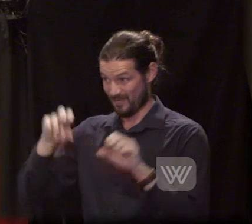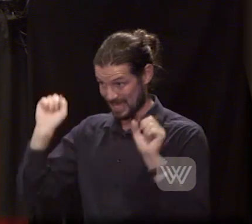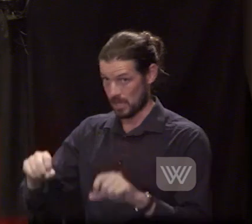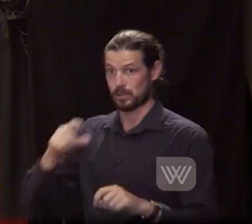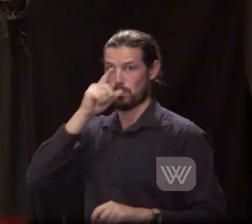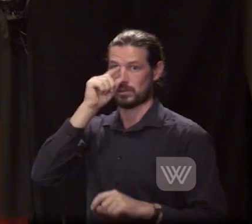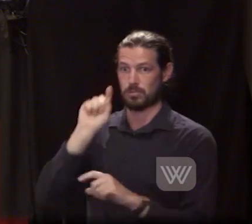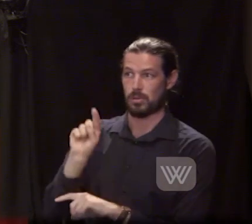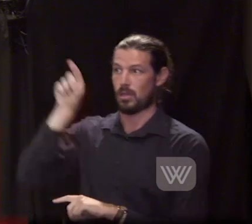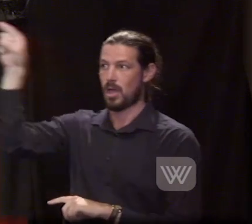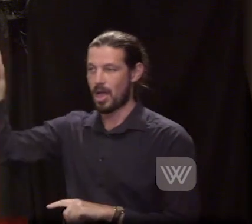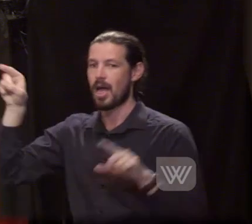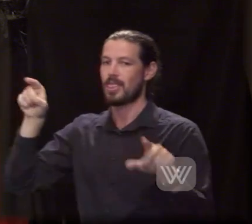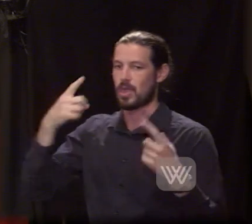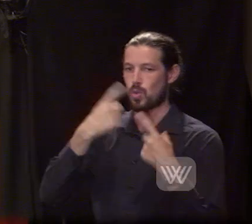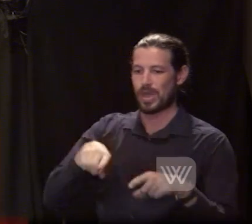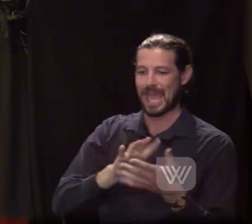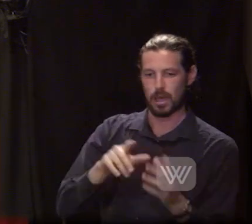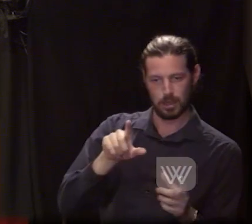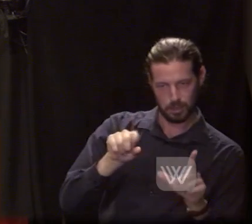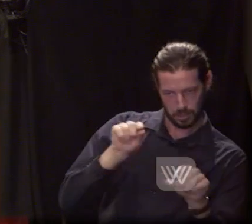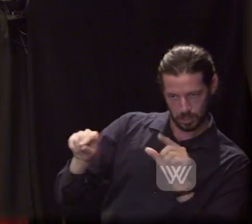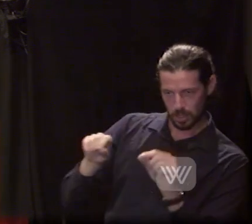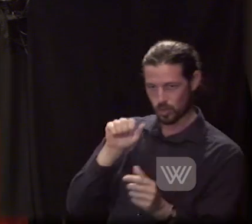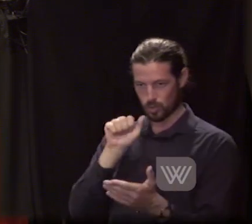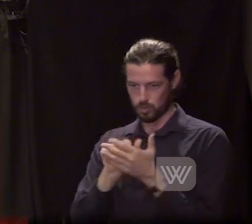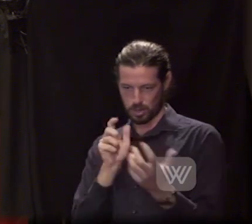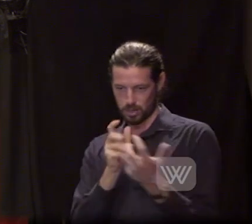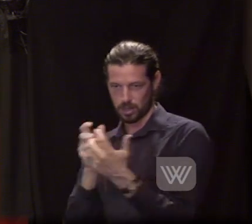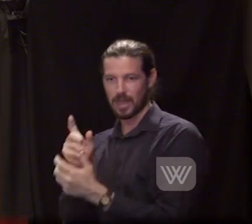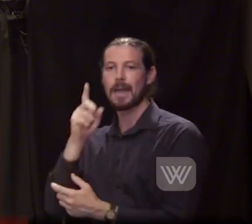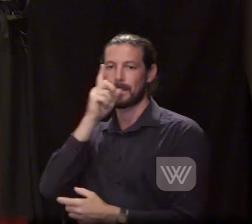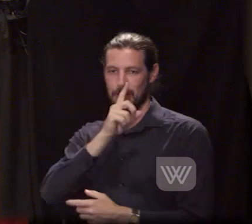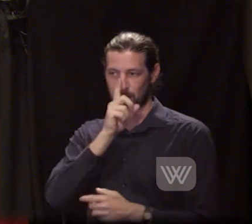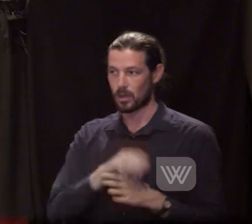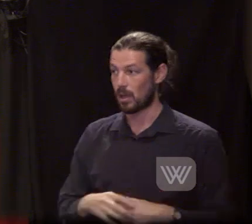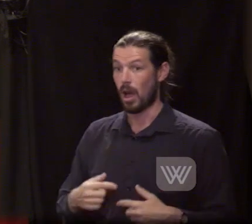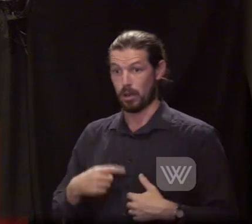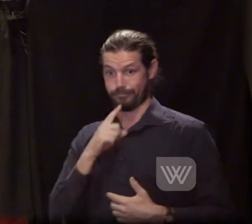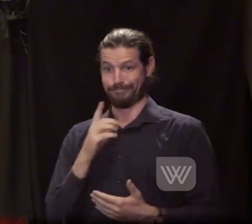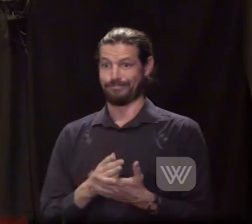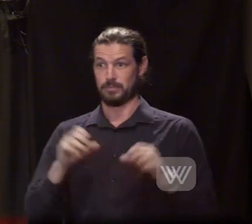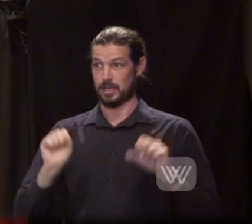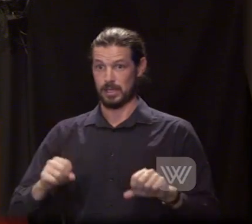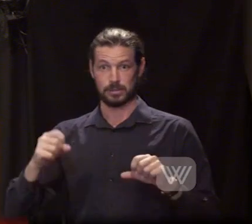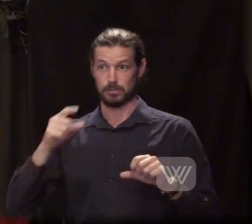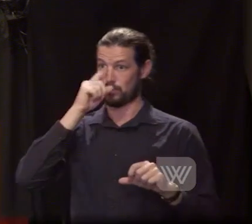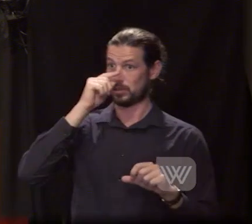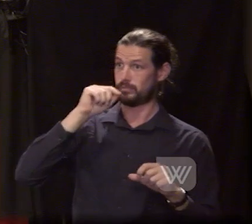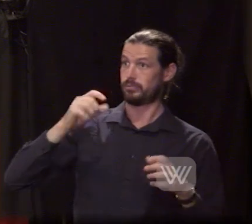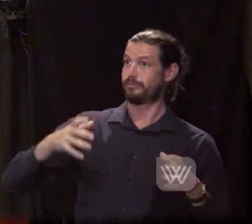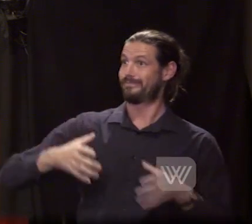composition that would lead to a crew being highly successful. So, I mean, I think it's absolutely possible that we can send humans to Mars